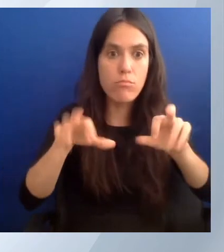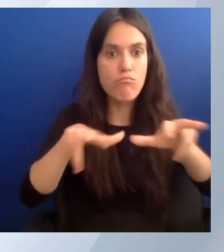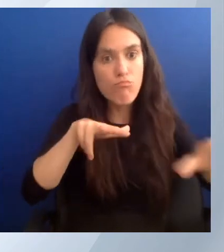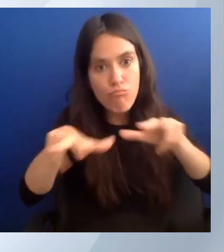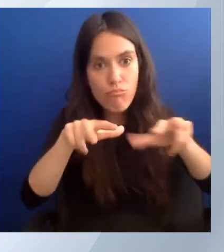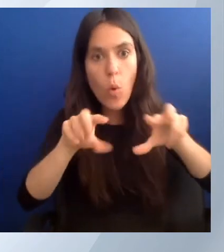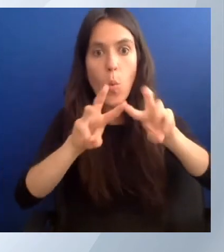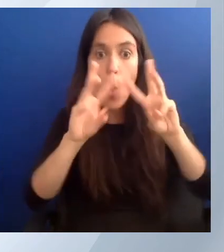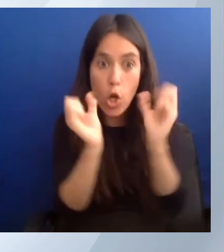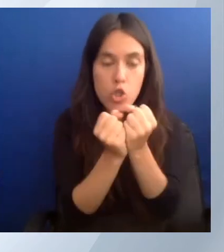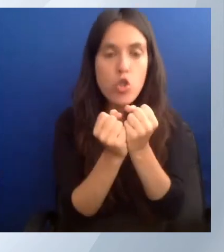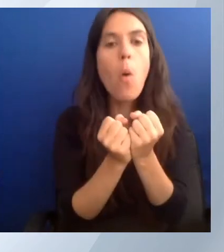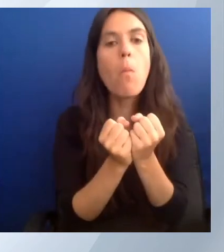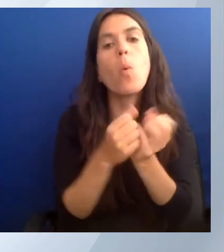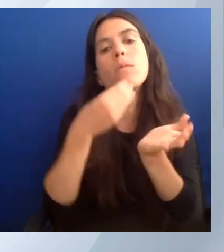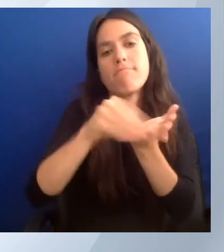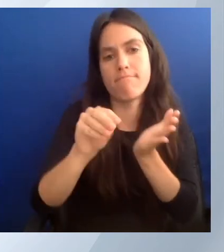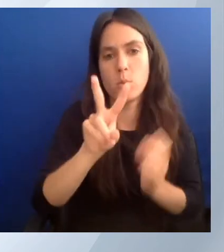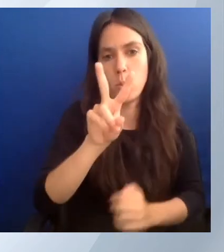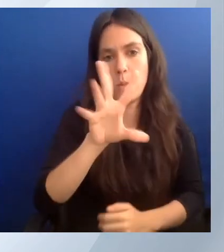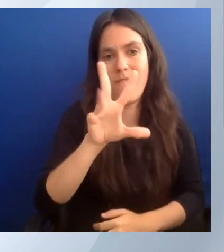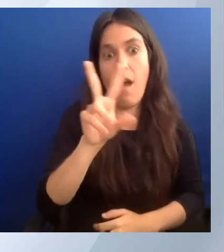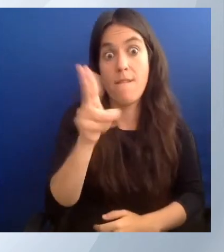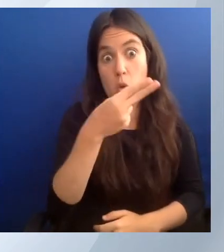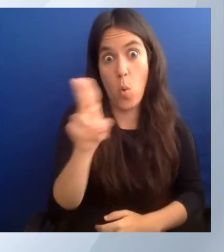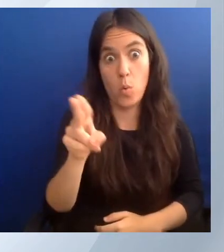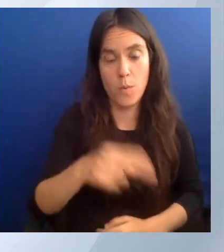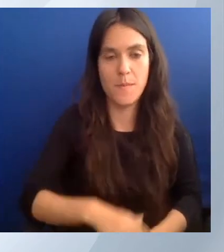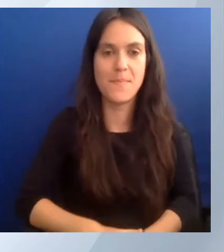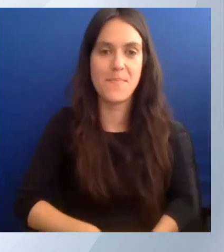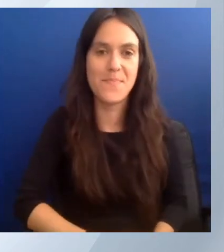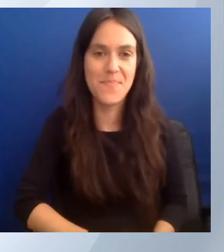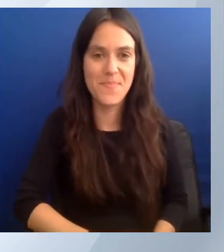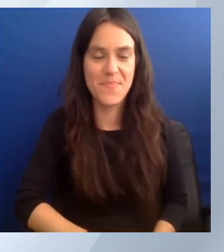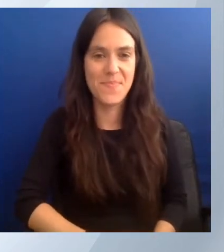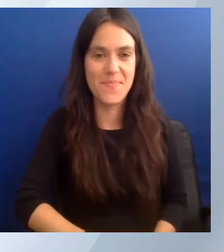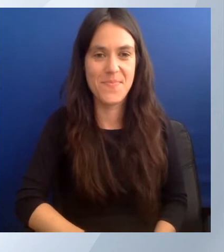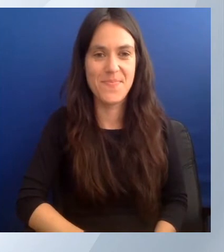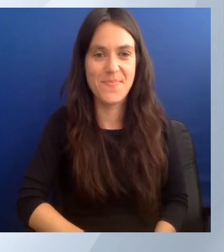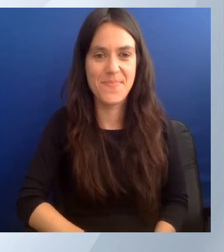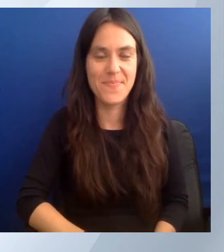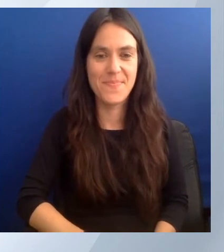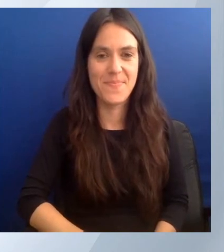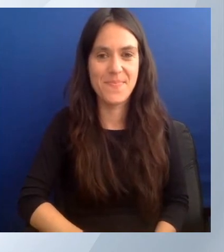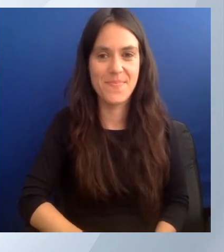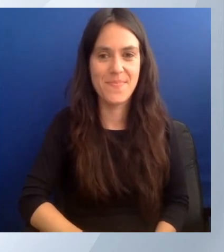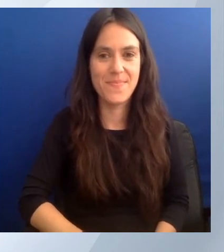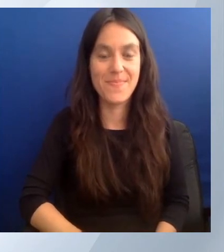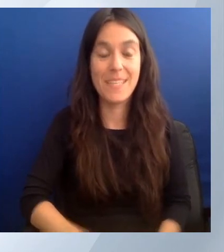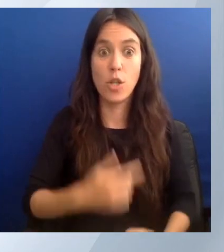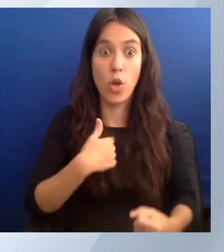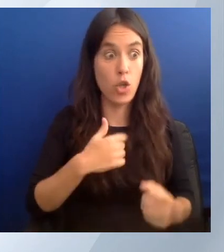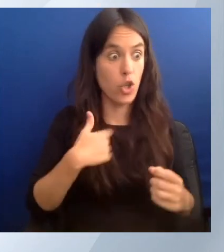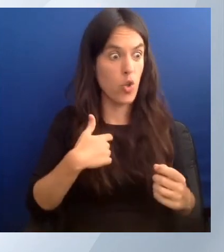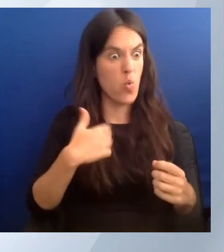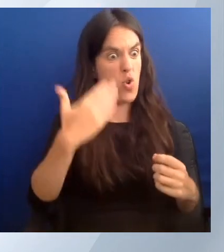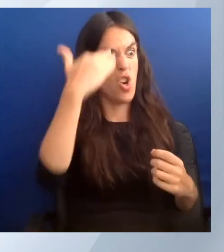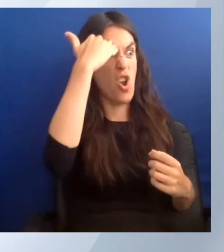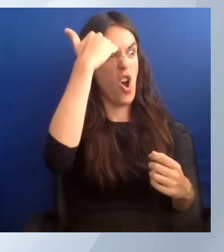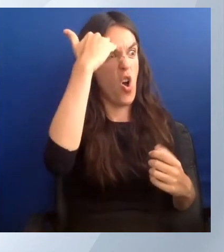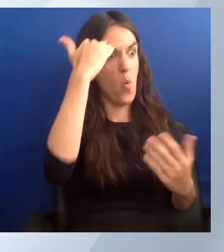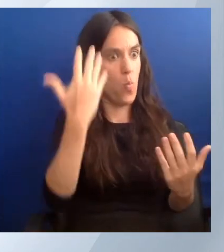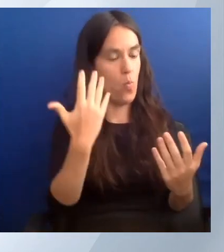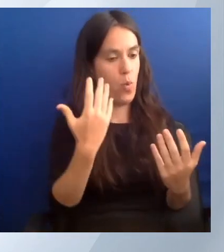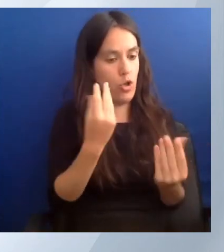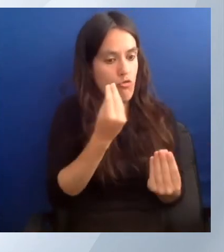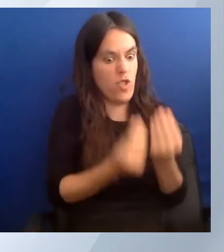we spent 25 euros. By making sure that you know what resources you're creating, you can create a whole lot